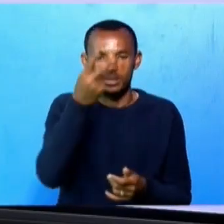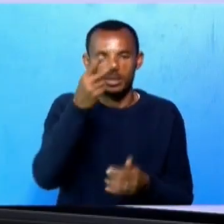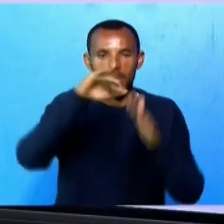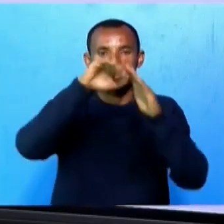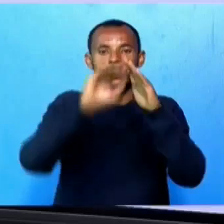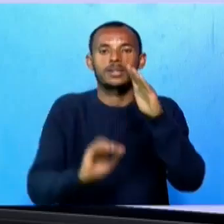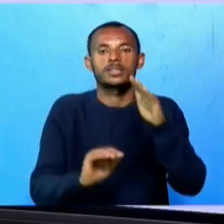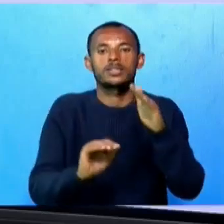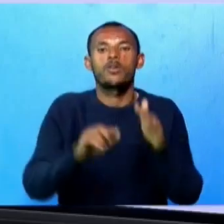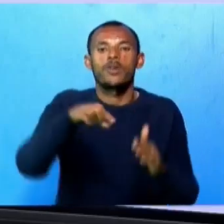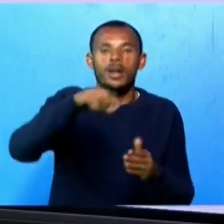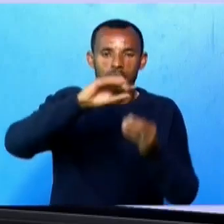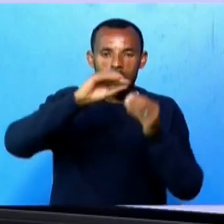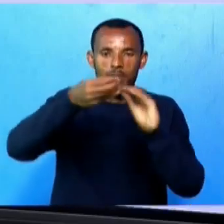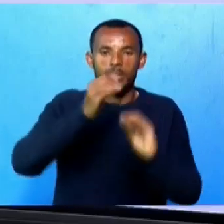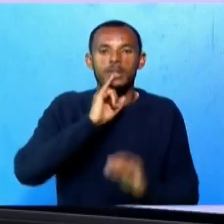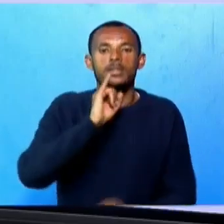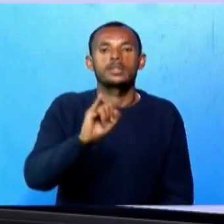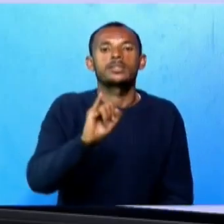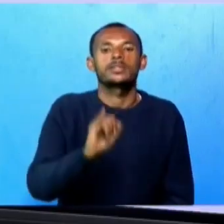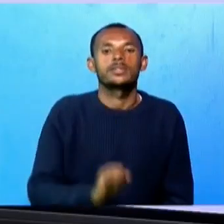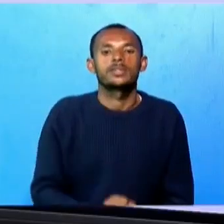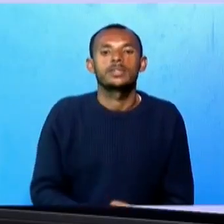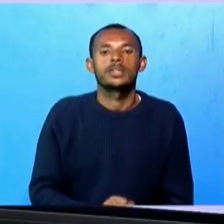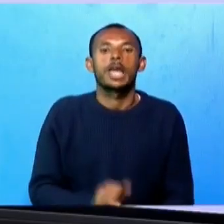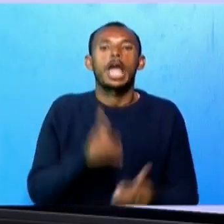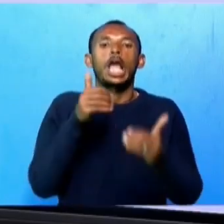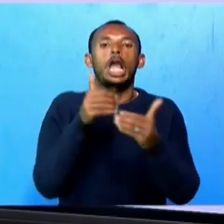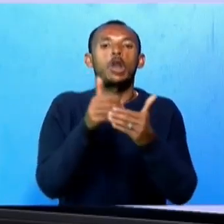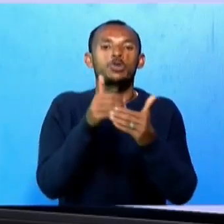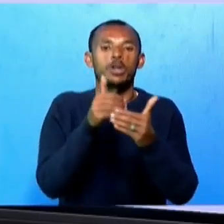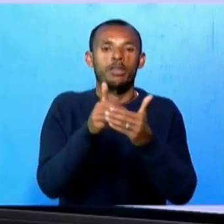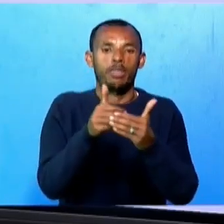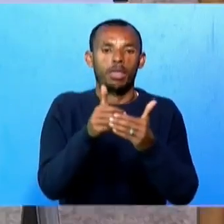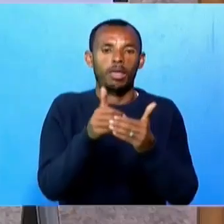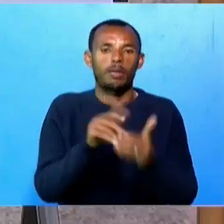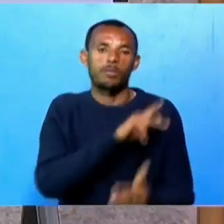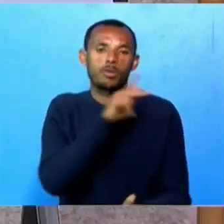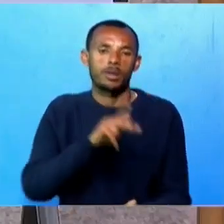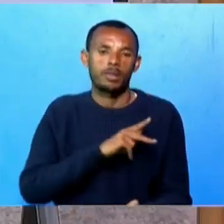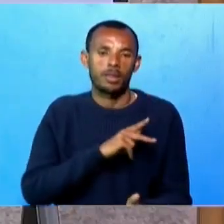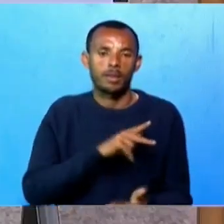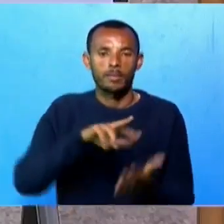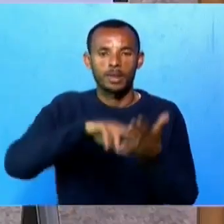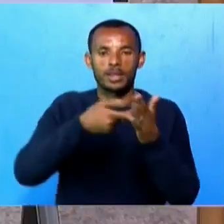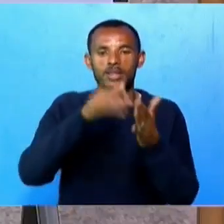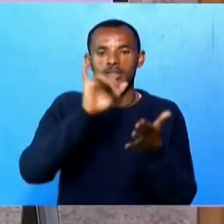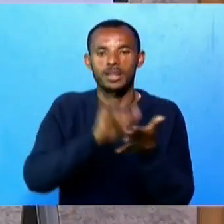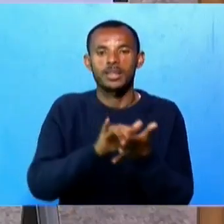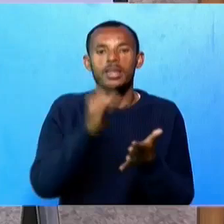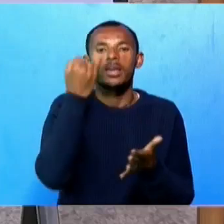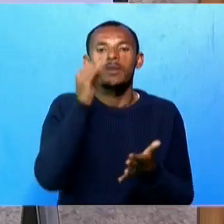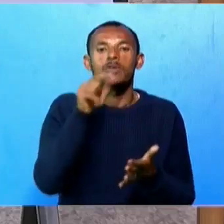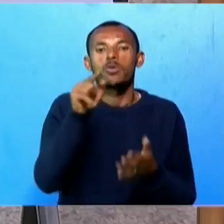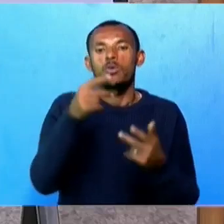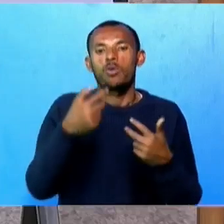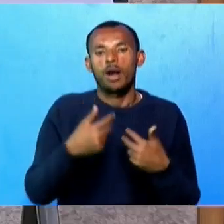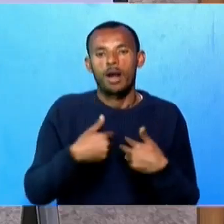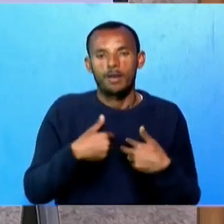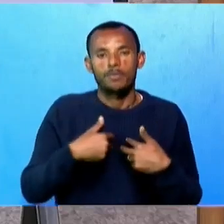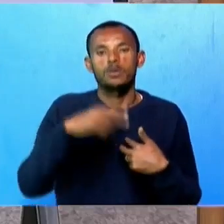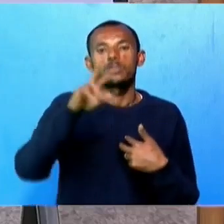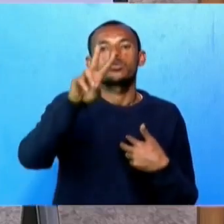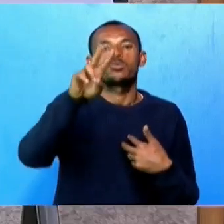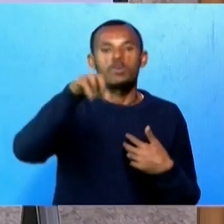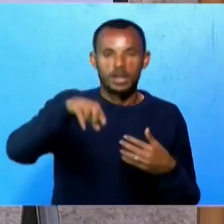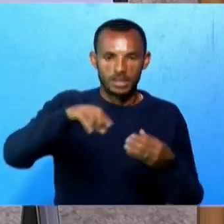of rational number is closure-ity property, meaning that if you have two rational